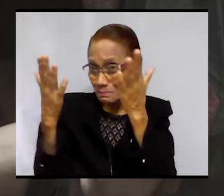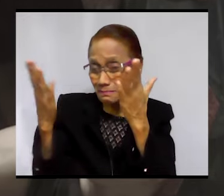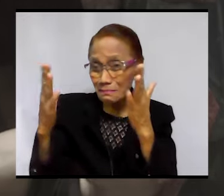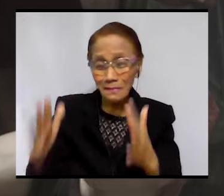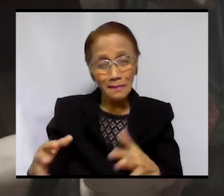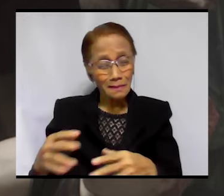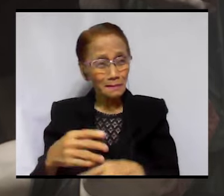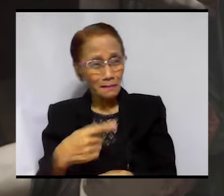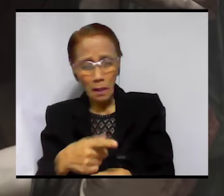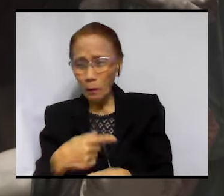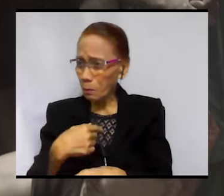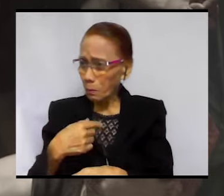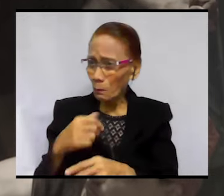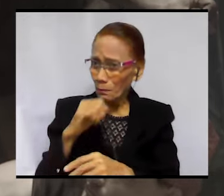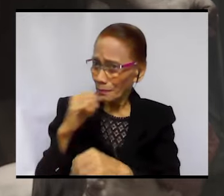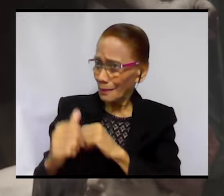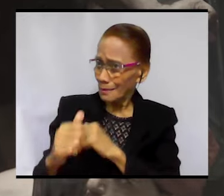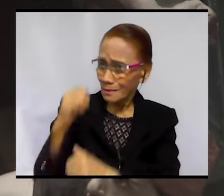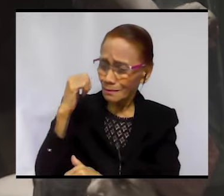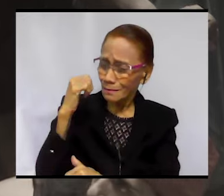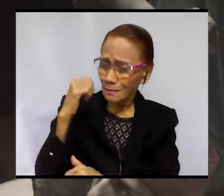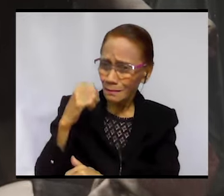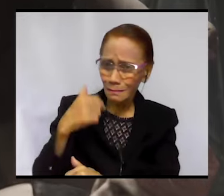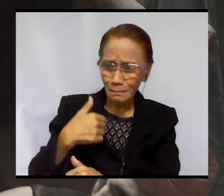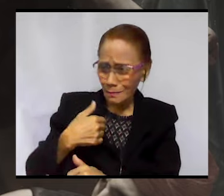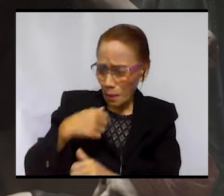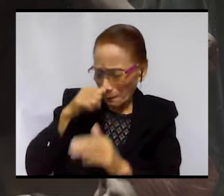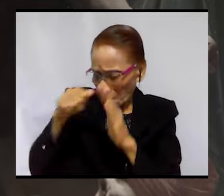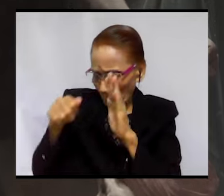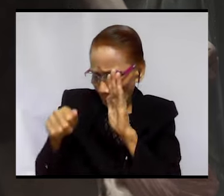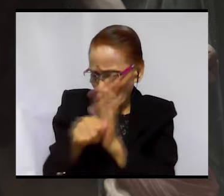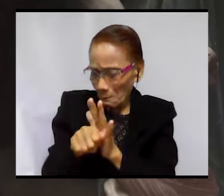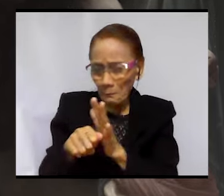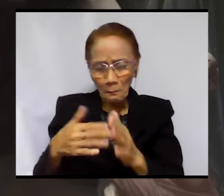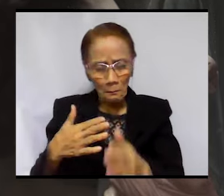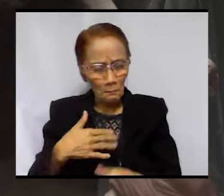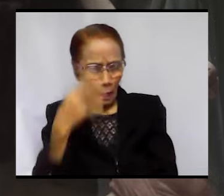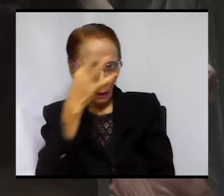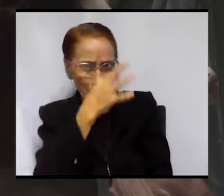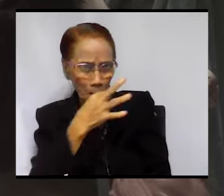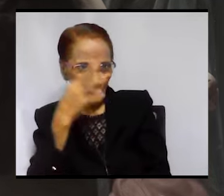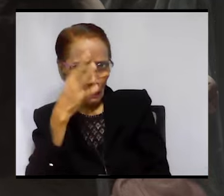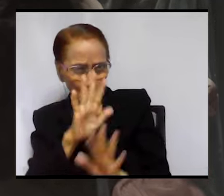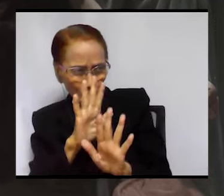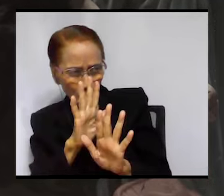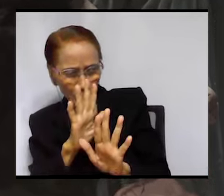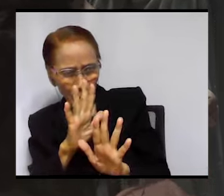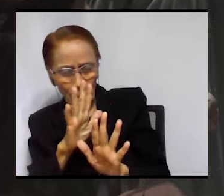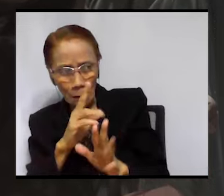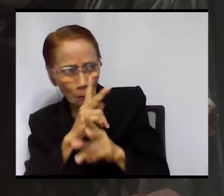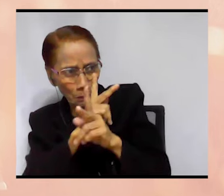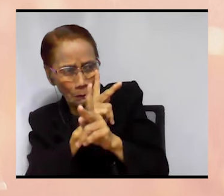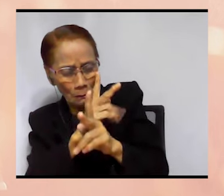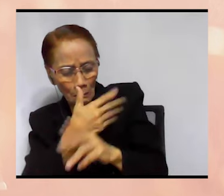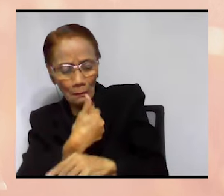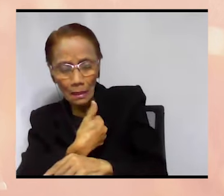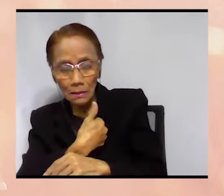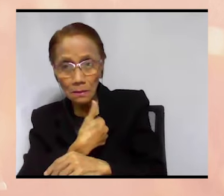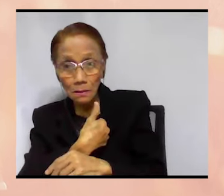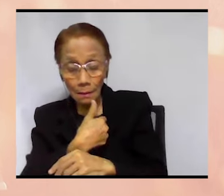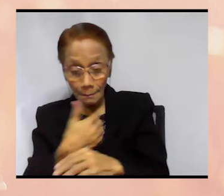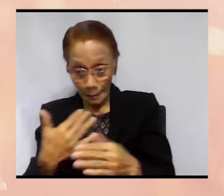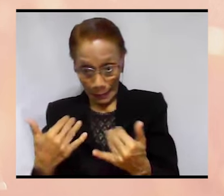not resist. I will not hide my face. I will not protect myself."